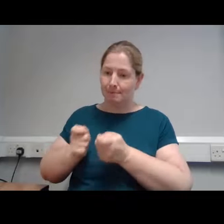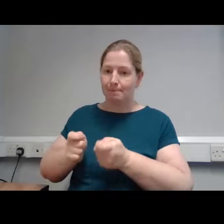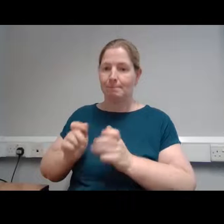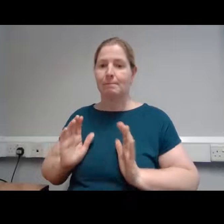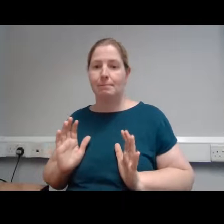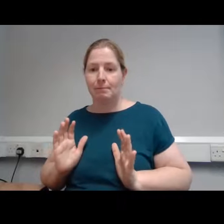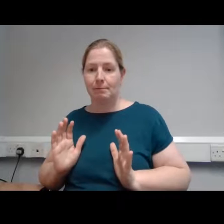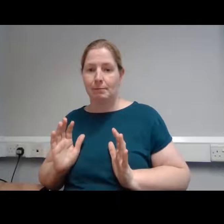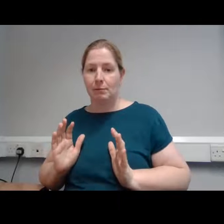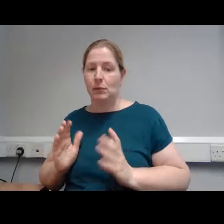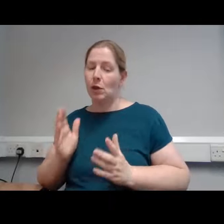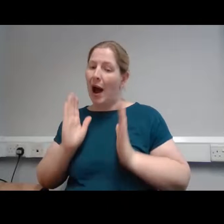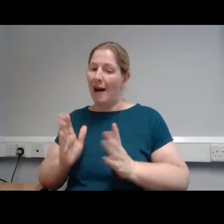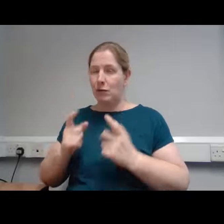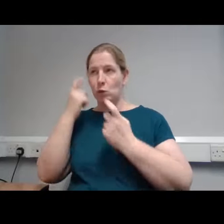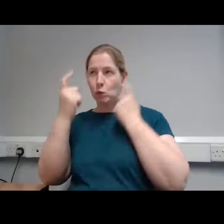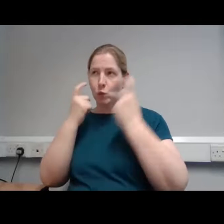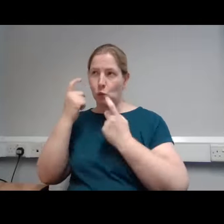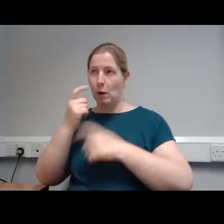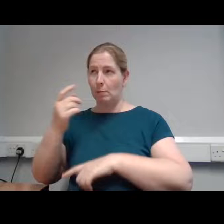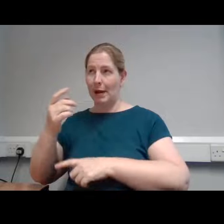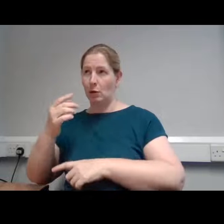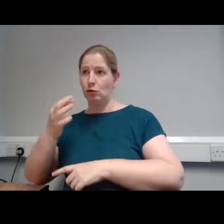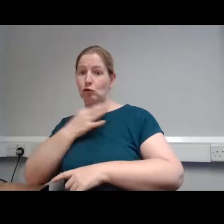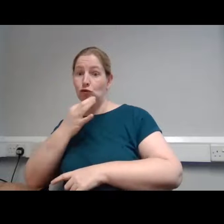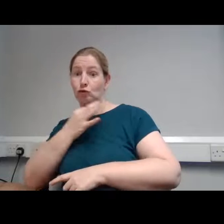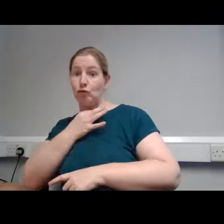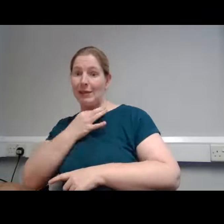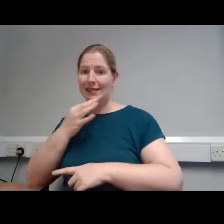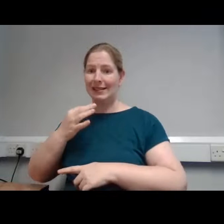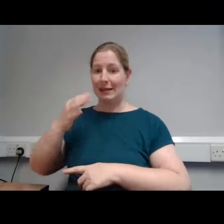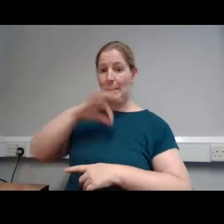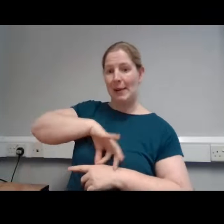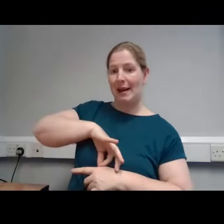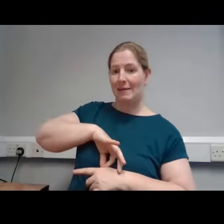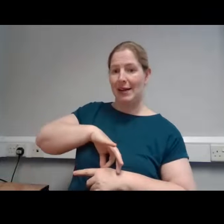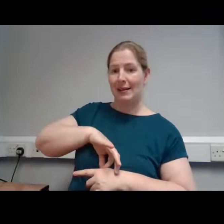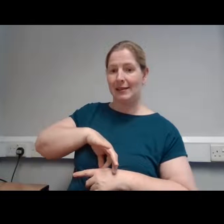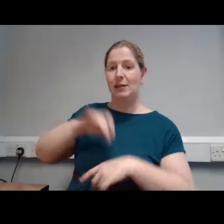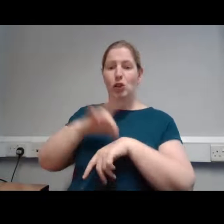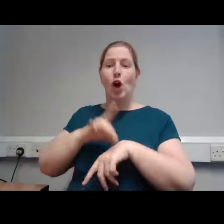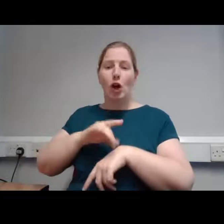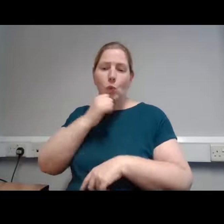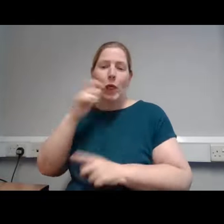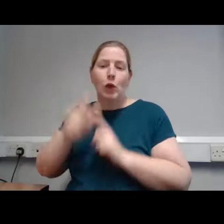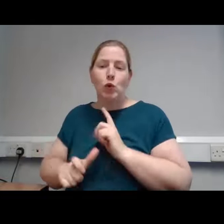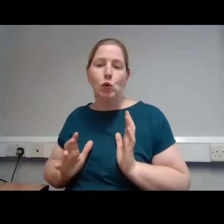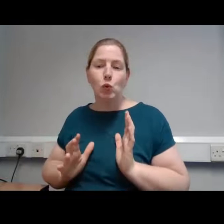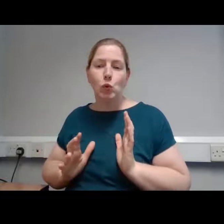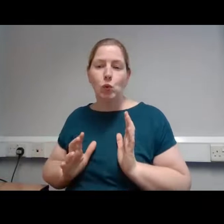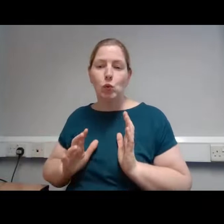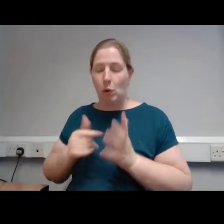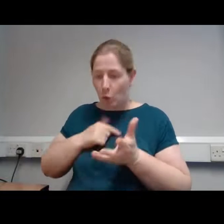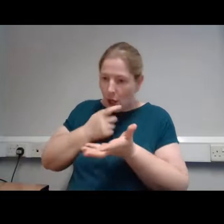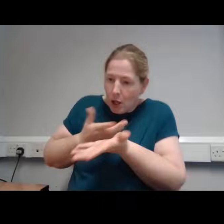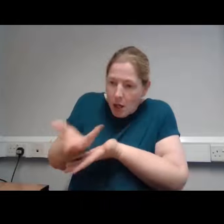whether the risks outweigh the benefits, which clinicians will do when we encourage them to do in those